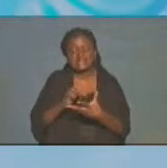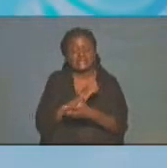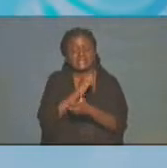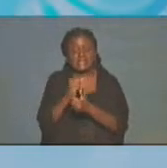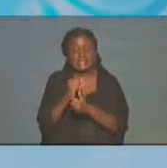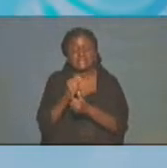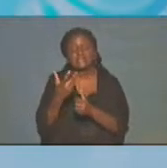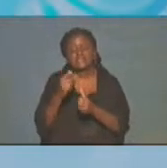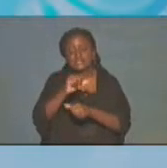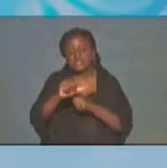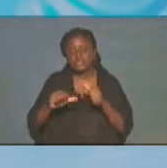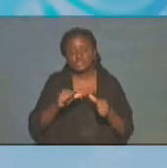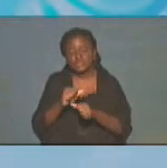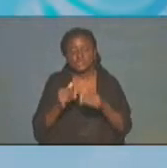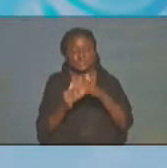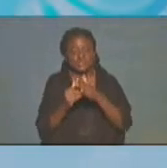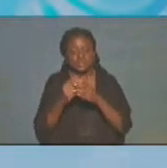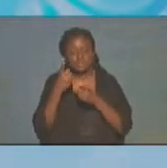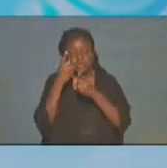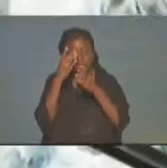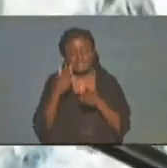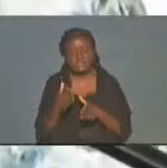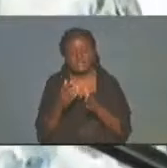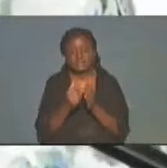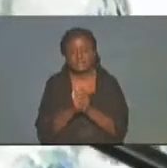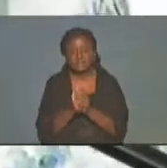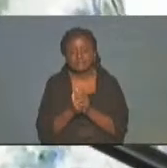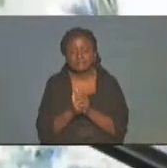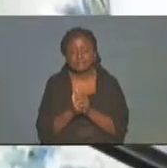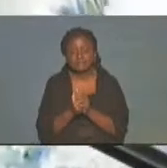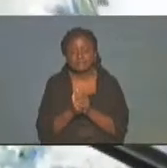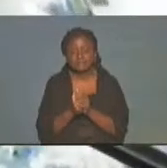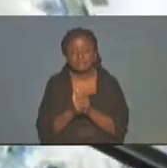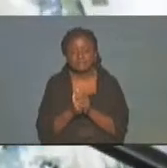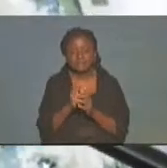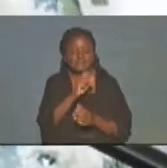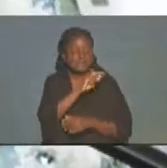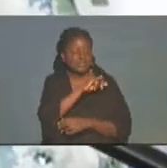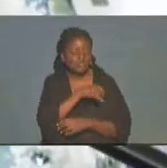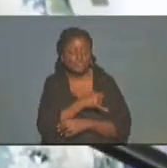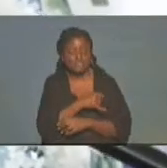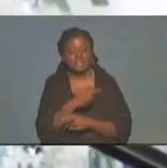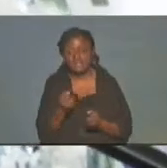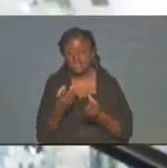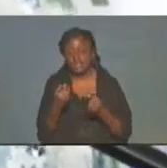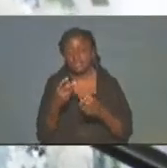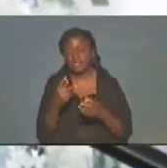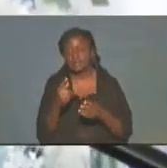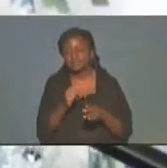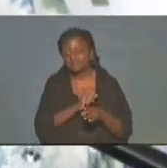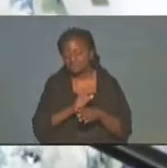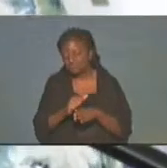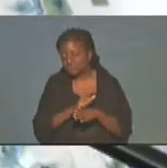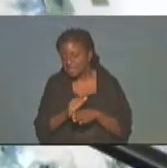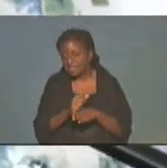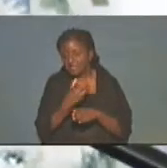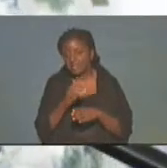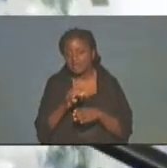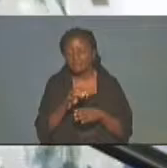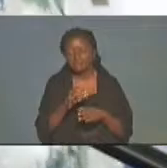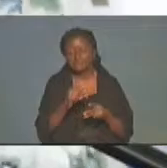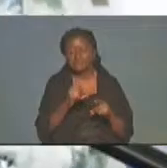Its Executive Director, Dr. Joyce and John. There was a lot of training of the tourism sector in how